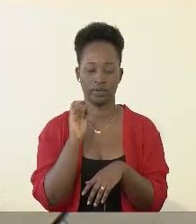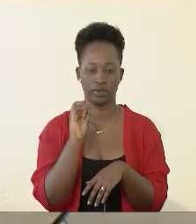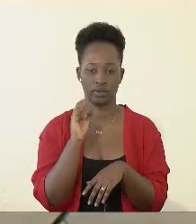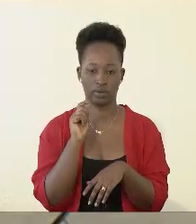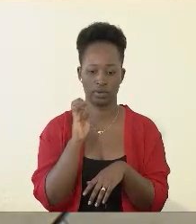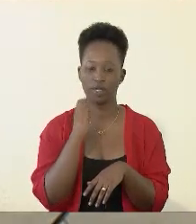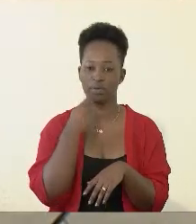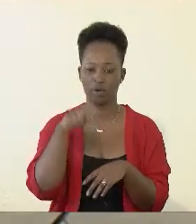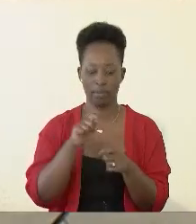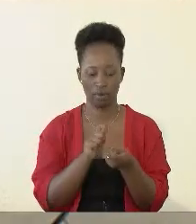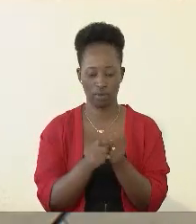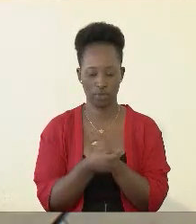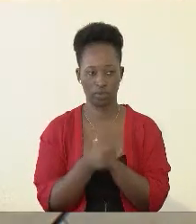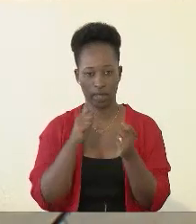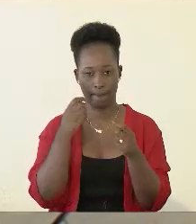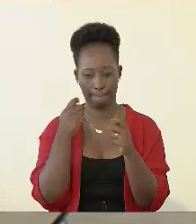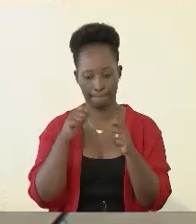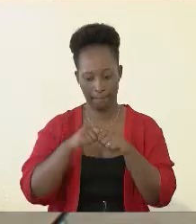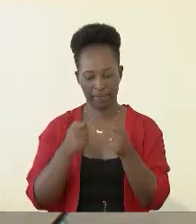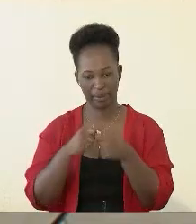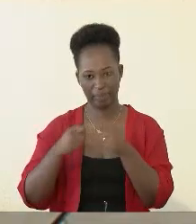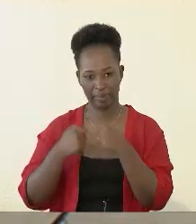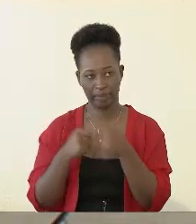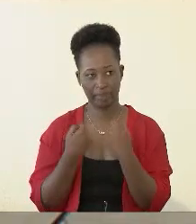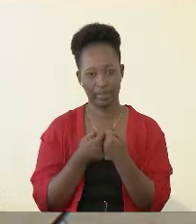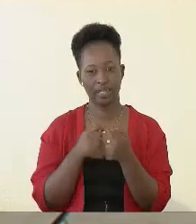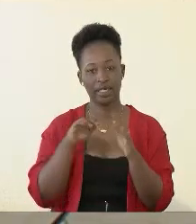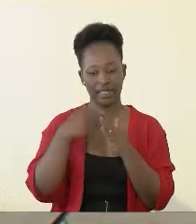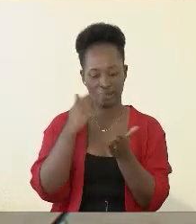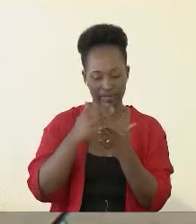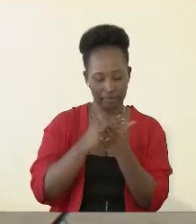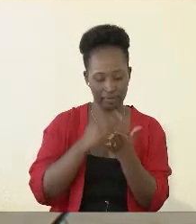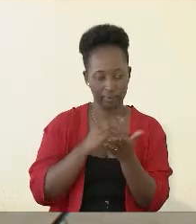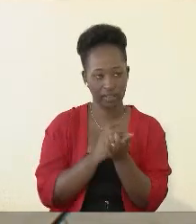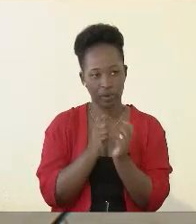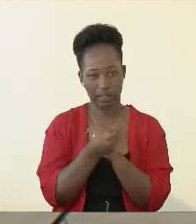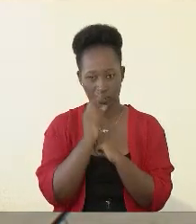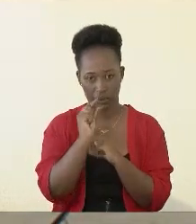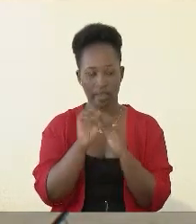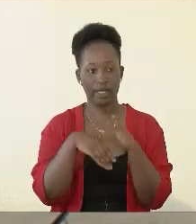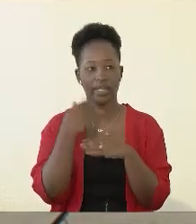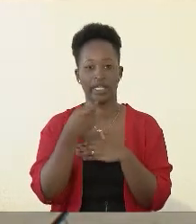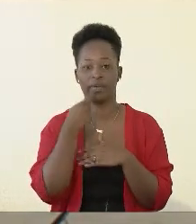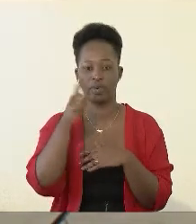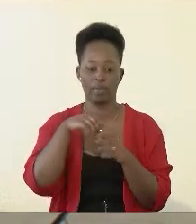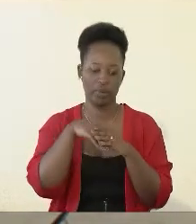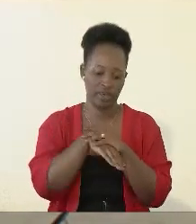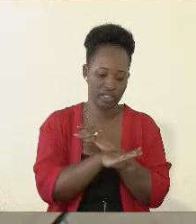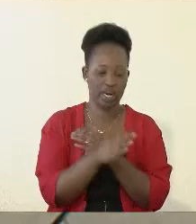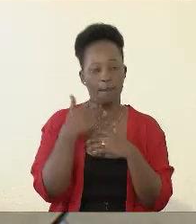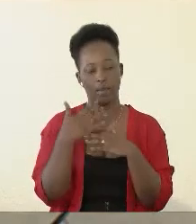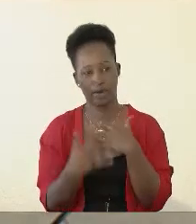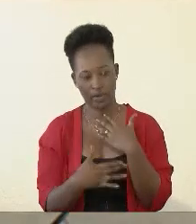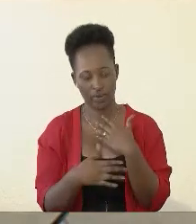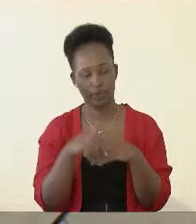down. And once they are broken down in the smaller intestines, they have to be absorbed into the bloodstream.